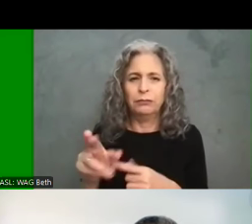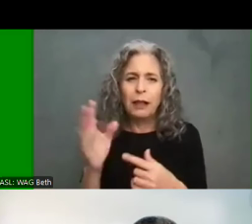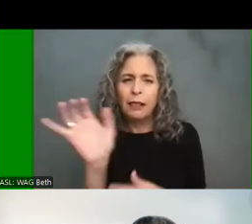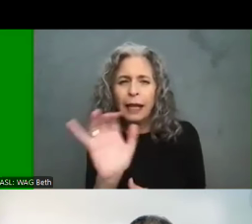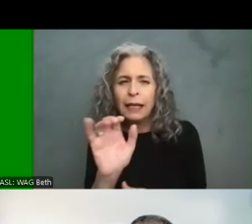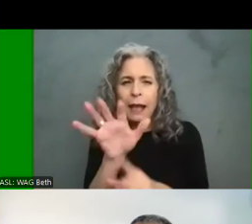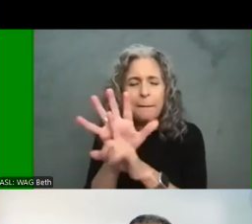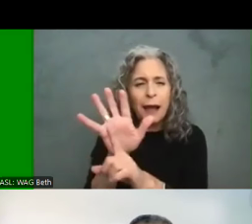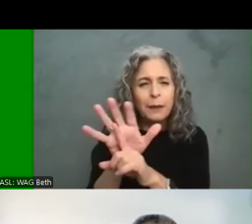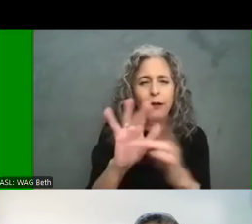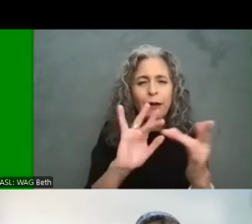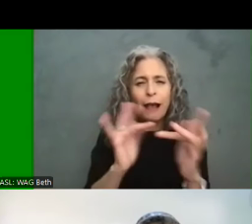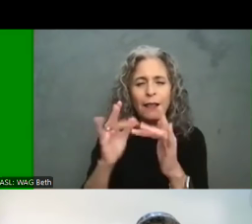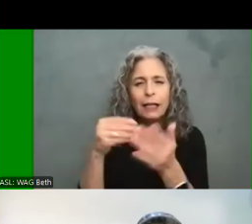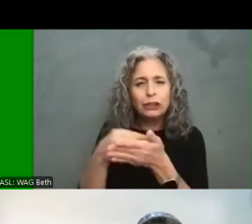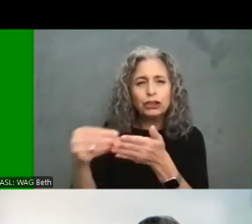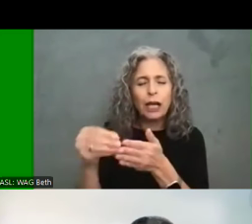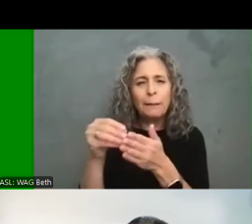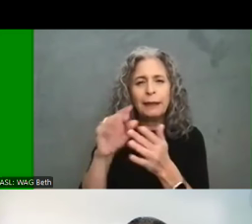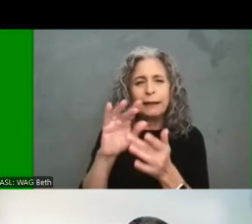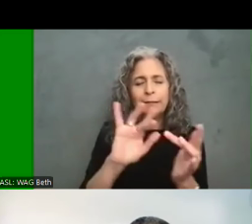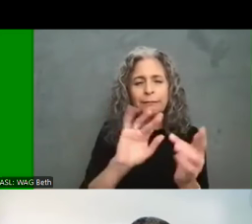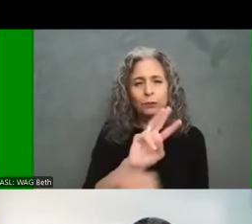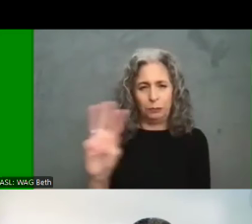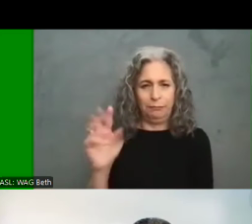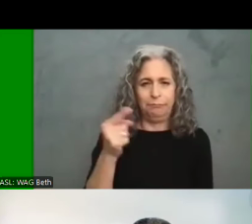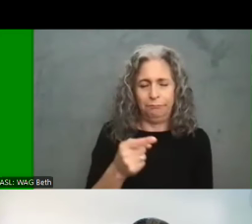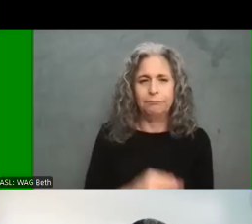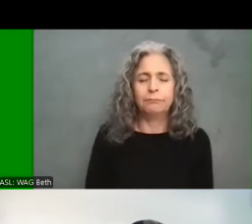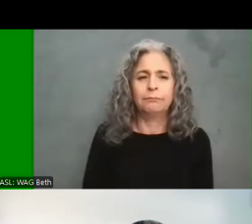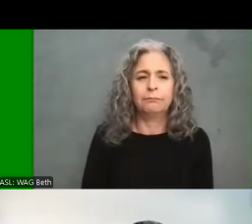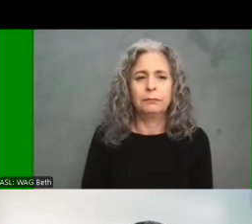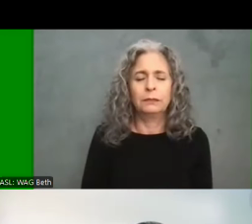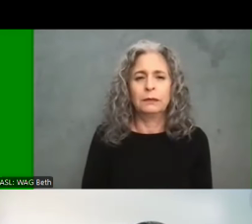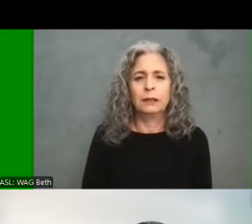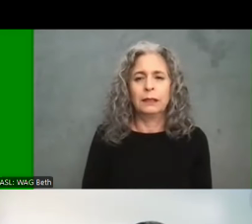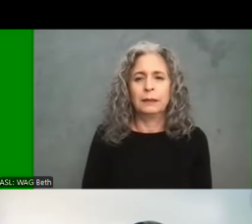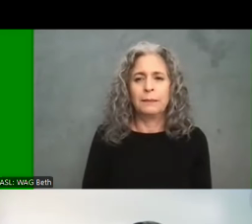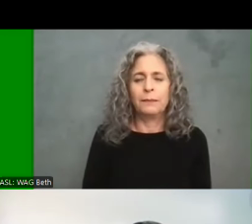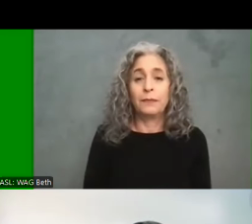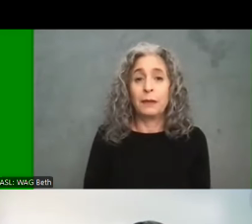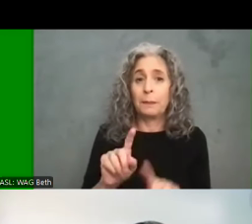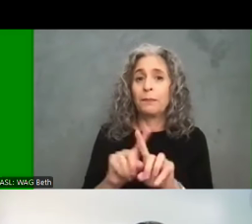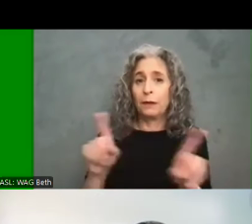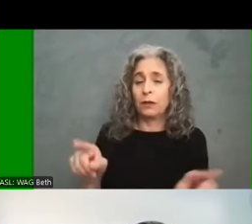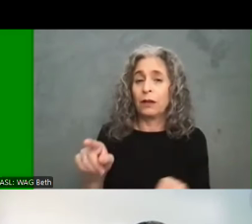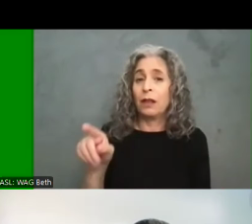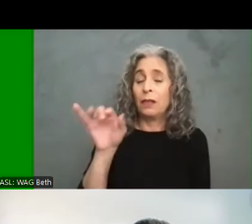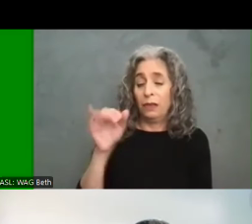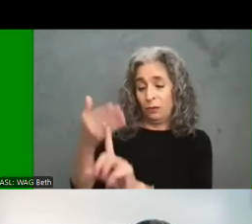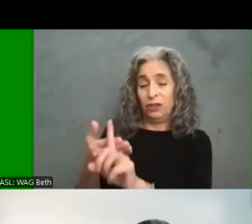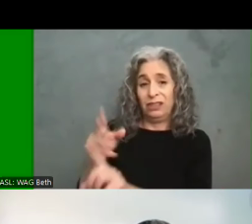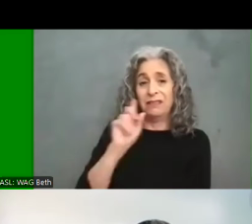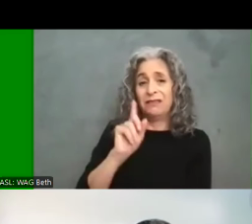popular online shopping site that many of you may know. But Sanjay is deaf, and his